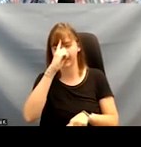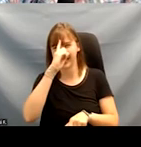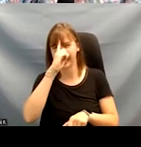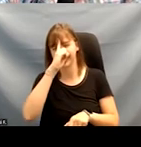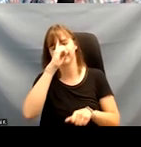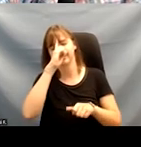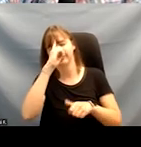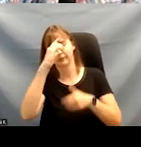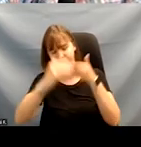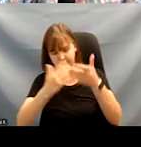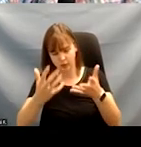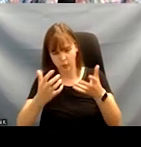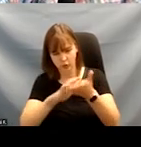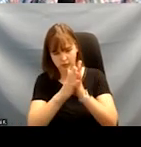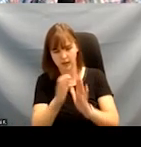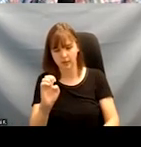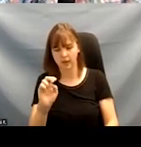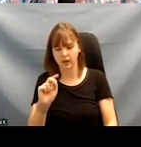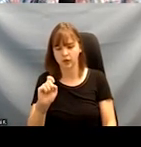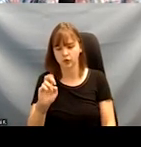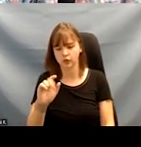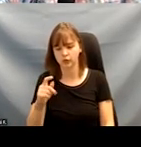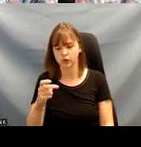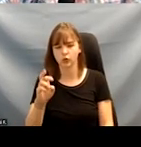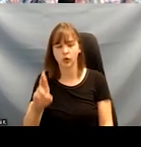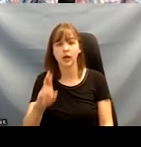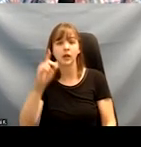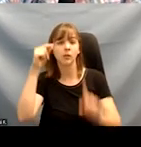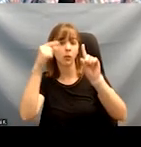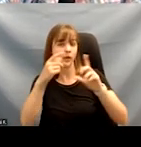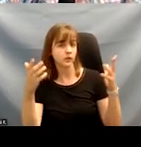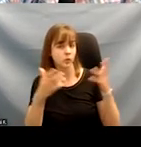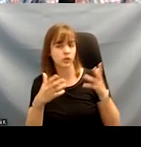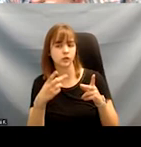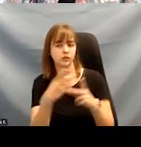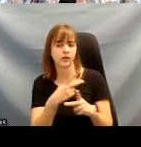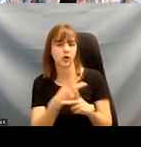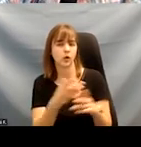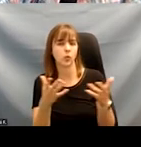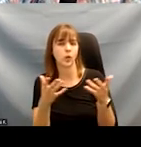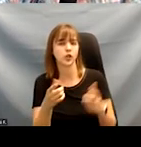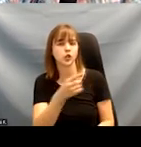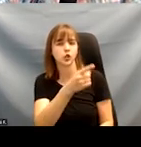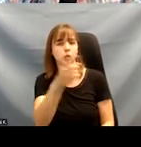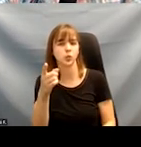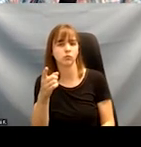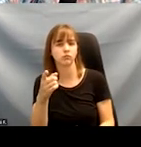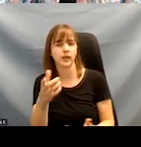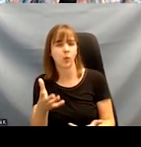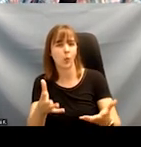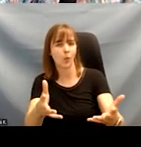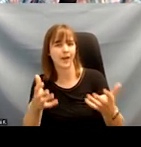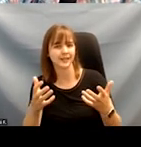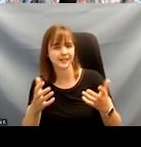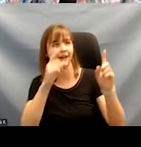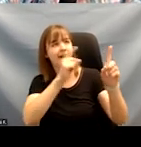thing to do is probably just really figure out what you want and then kind of figure out all the ways that you